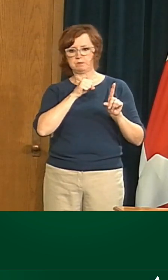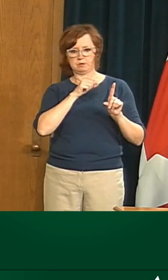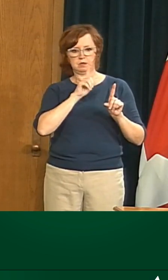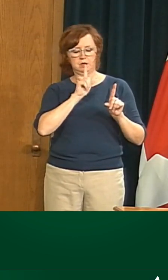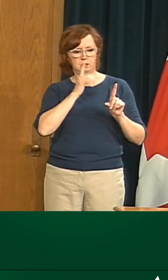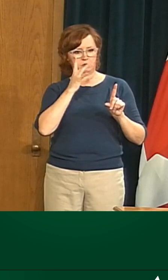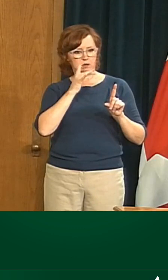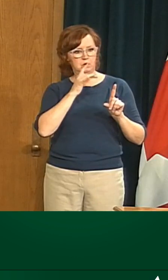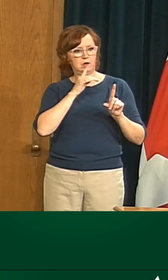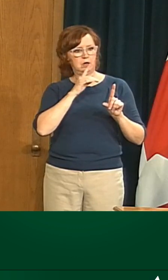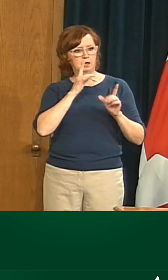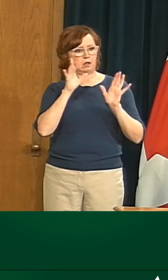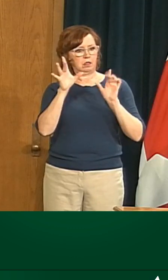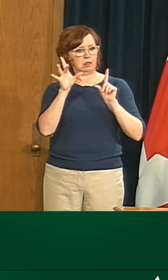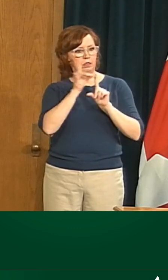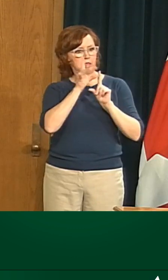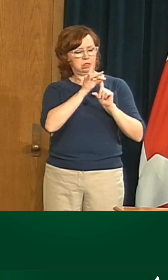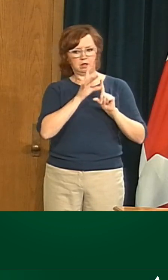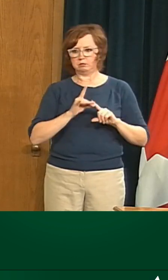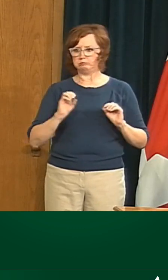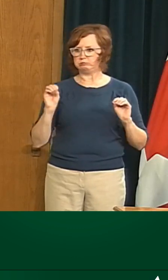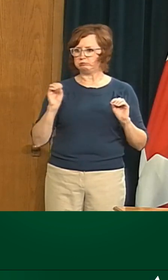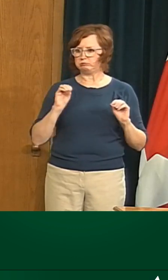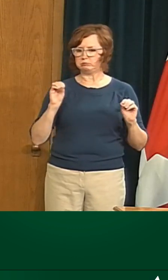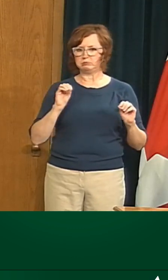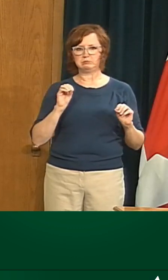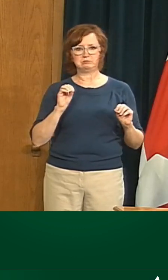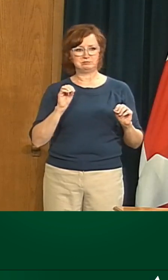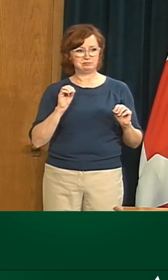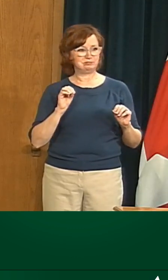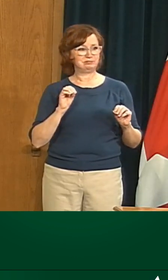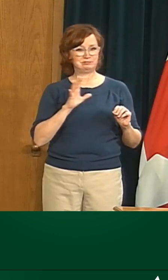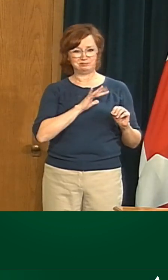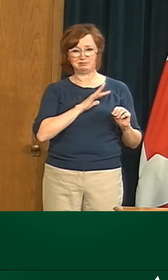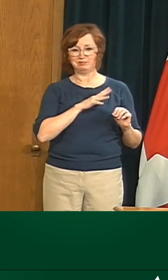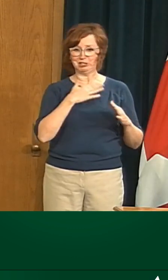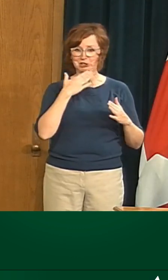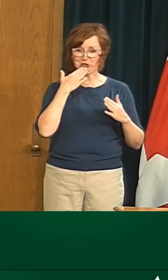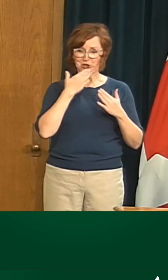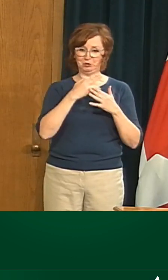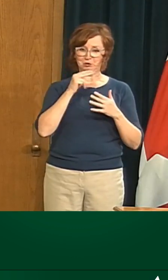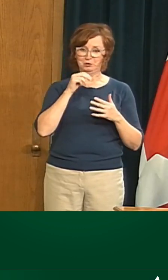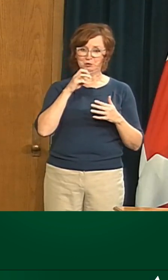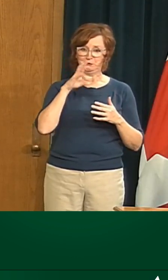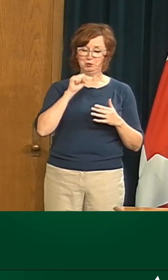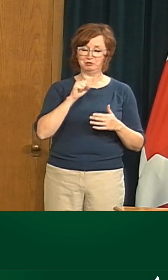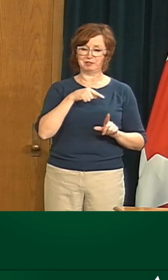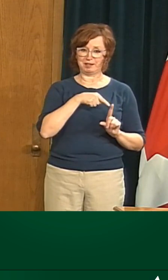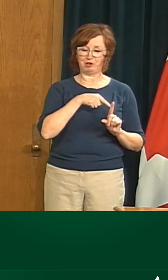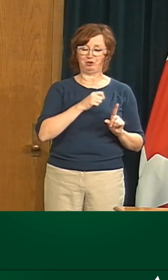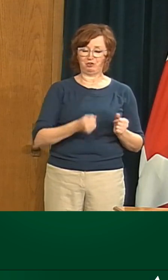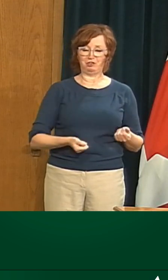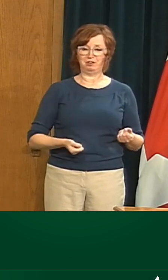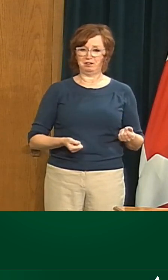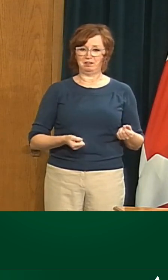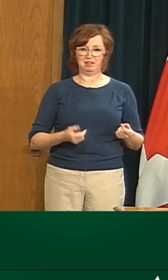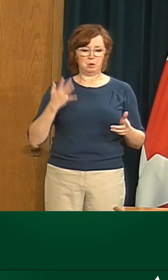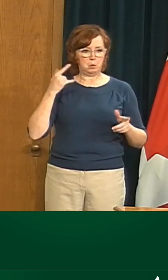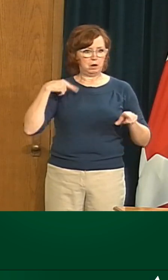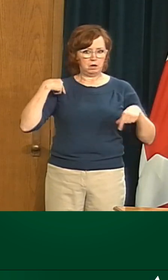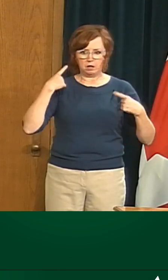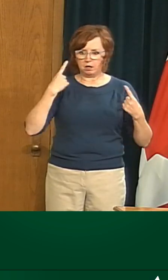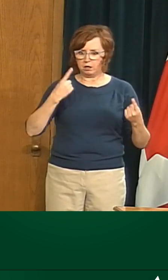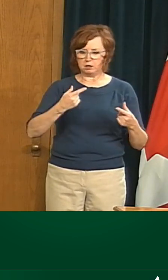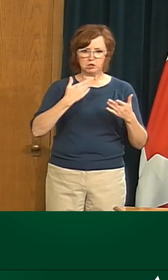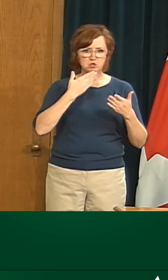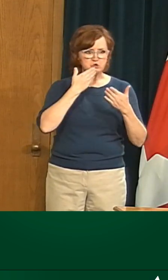in place. So I think that is very reassuring, but I think it's also then very important that we still remain very disciplined as more